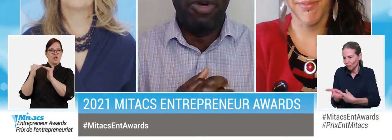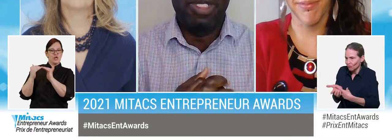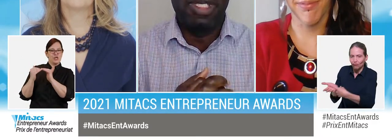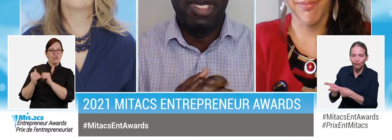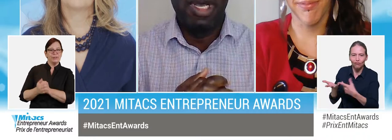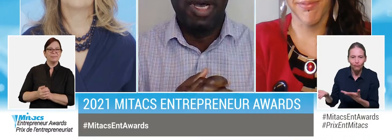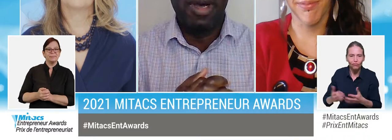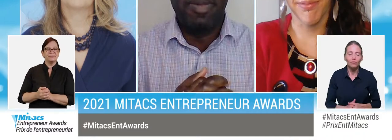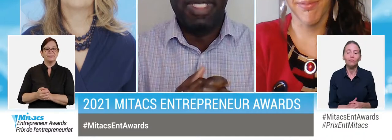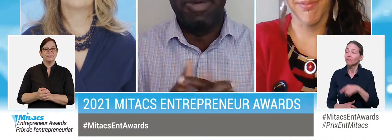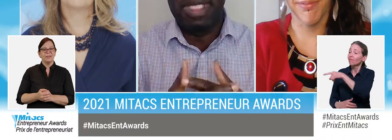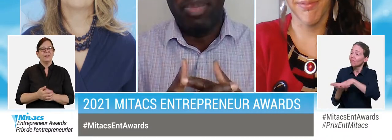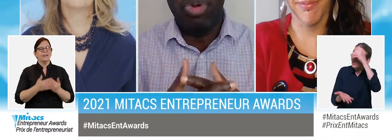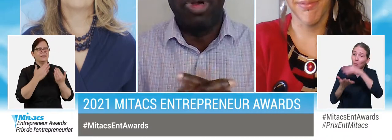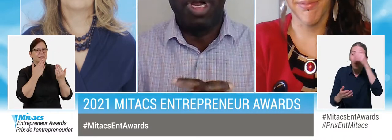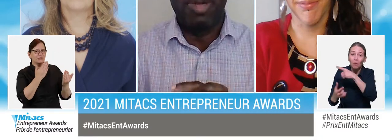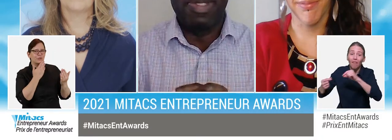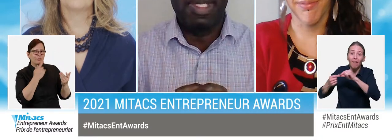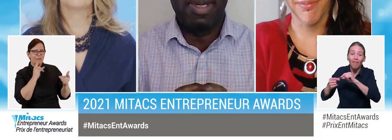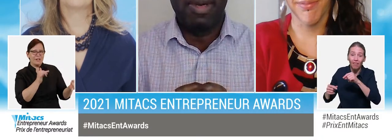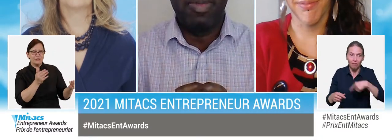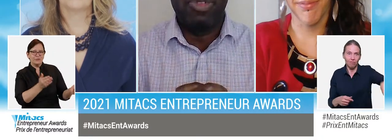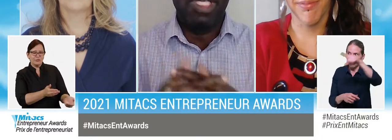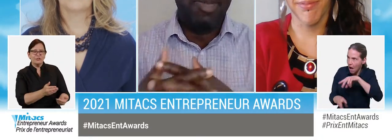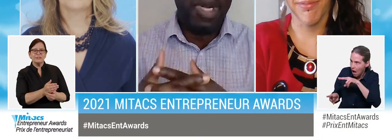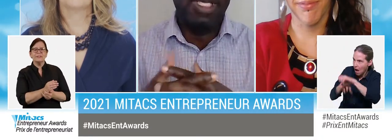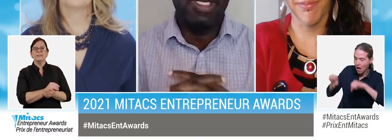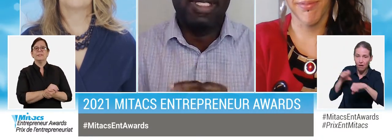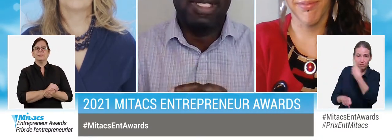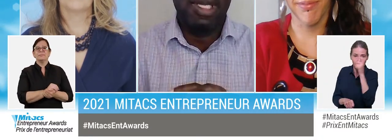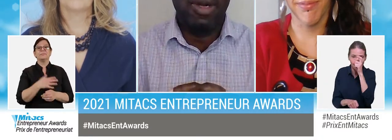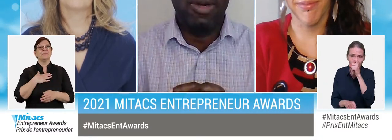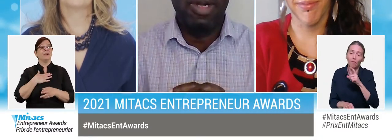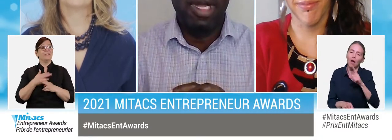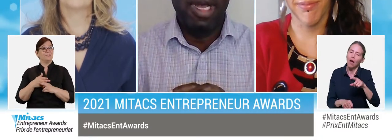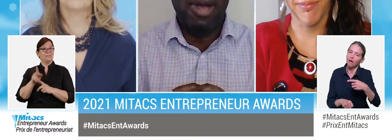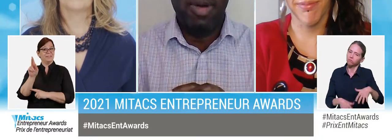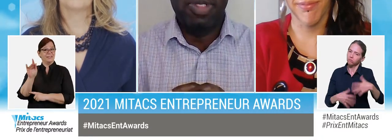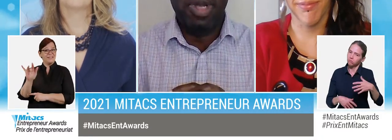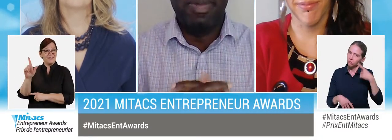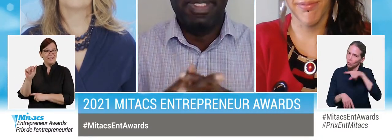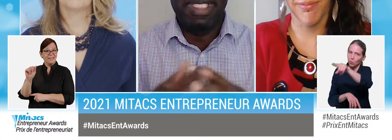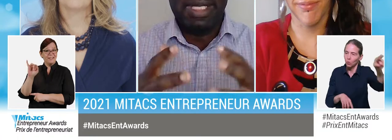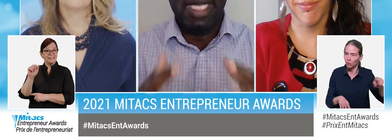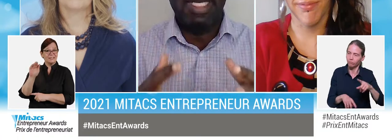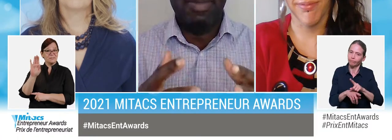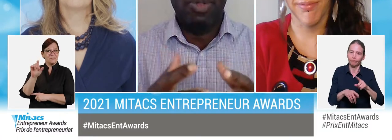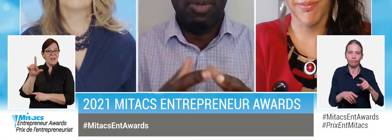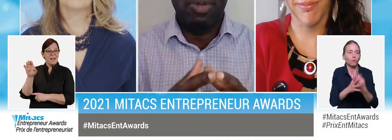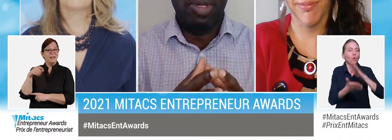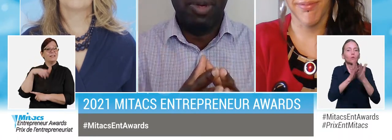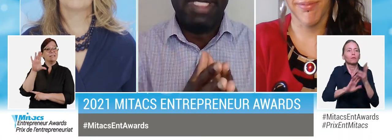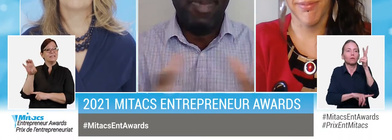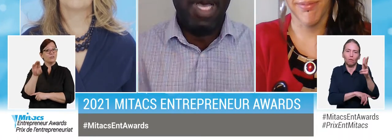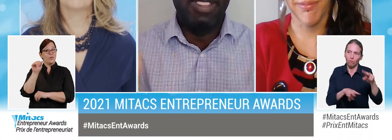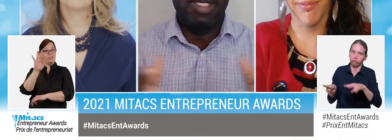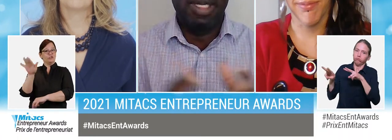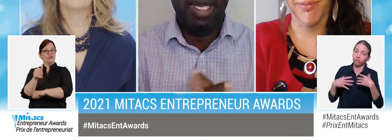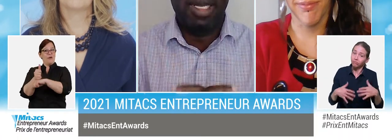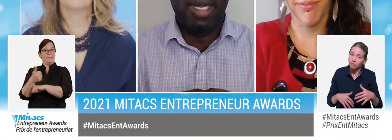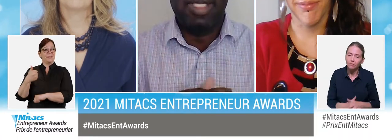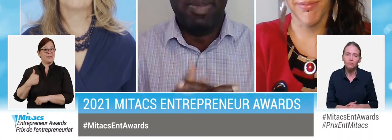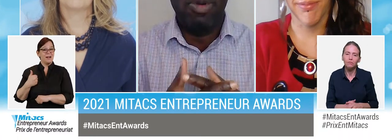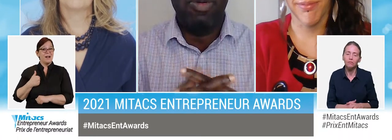involved with various accelerator programs, you know, strategic partners, you know, also helps the startup to, you know,